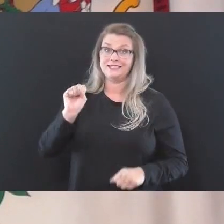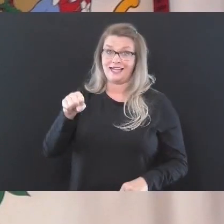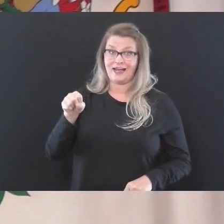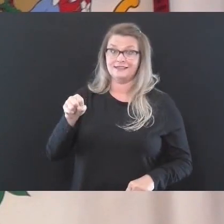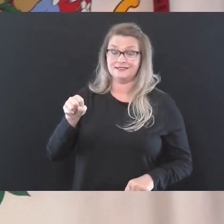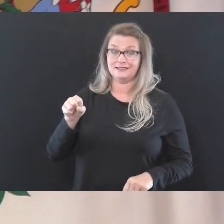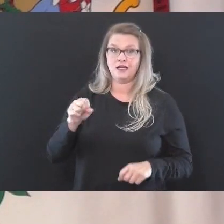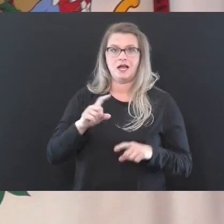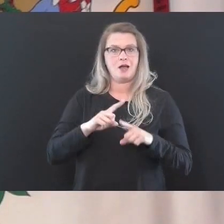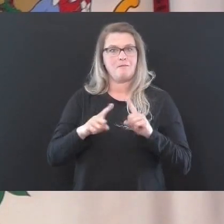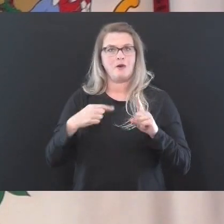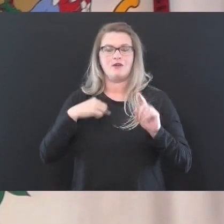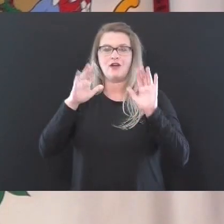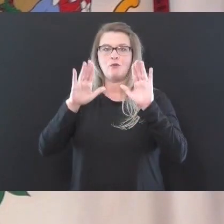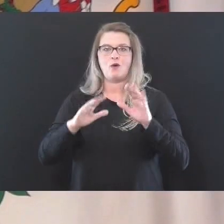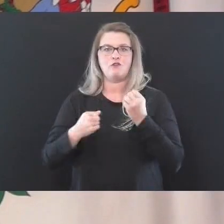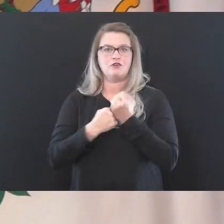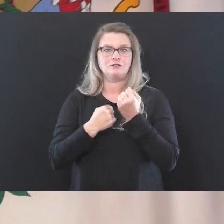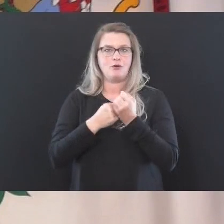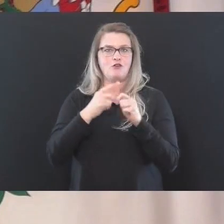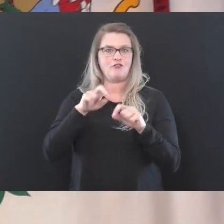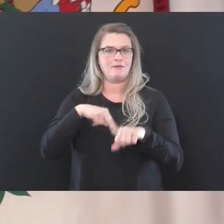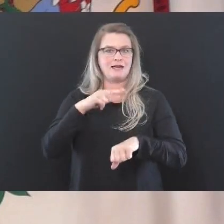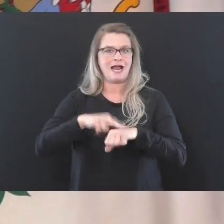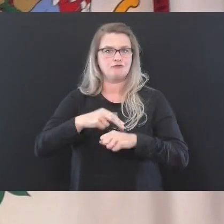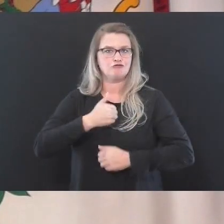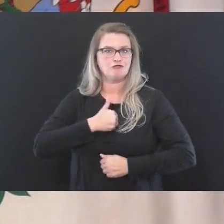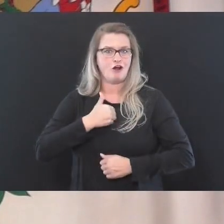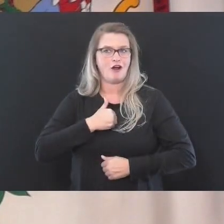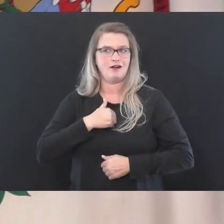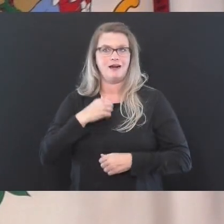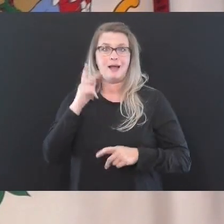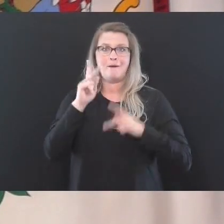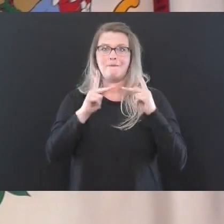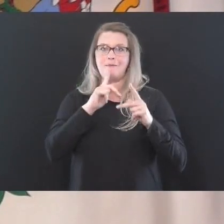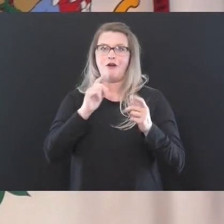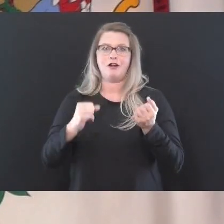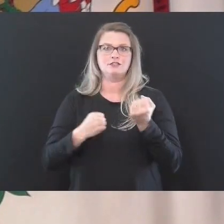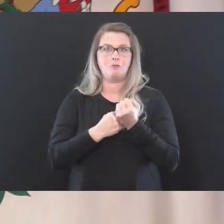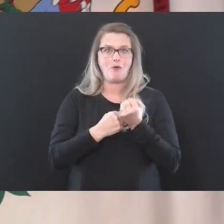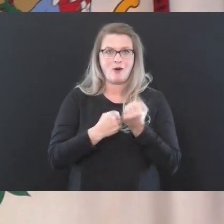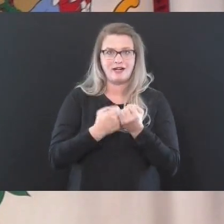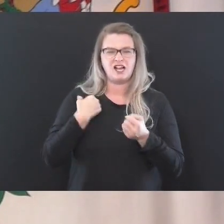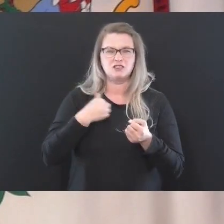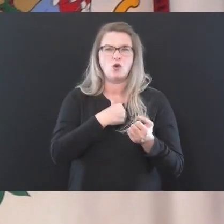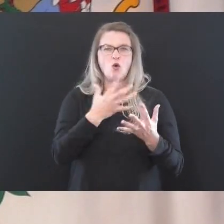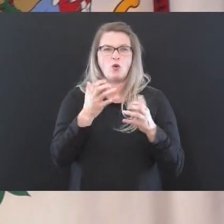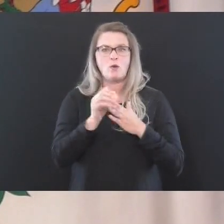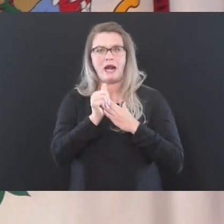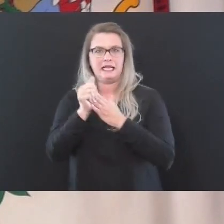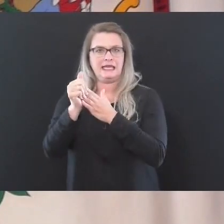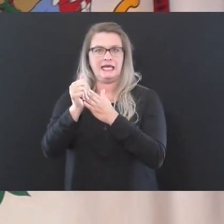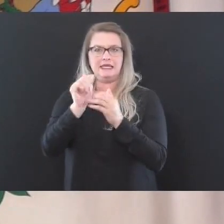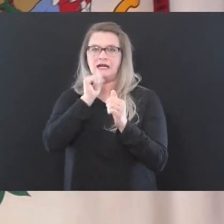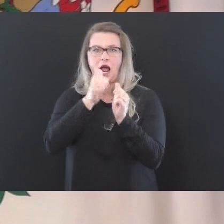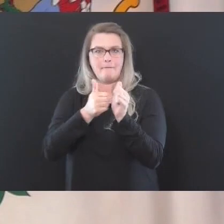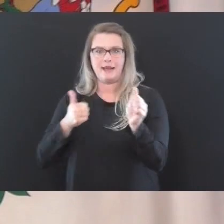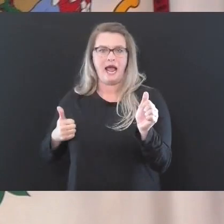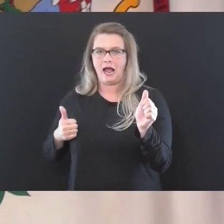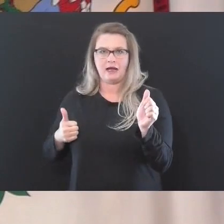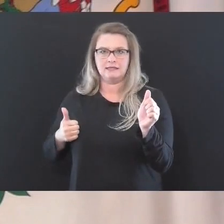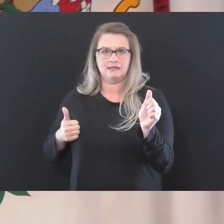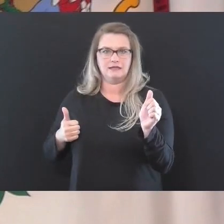had great support from the National Guard, and a lot of people step up. But I want West Virginia leading the way. I don't want to be able to sit here and tell you